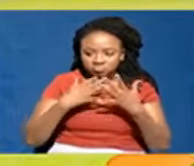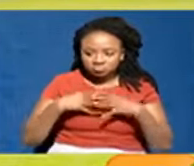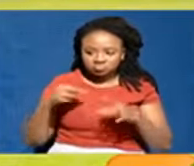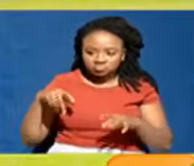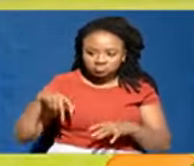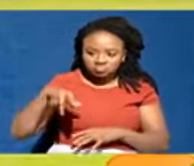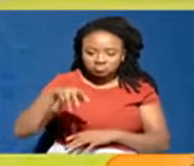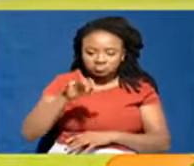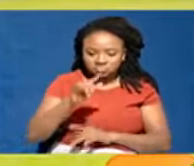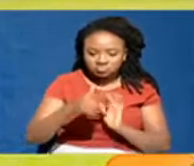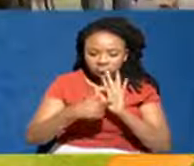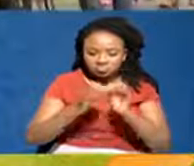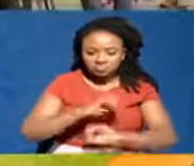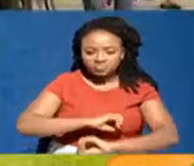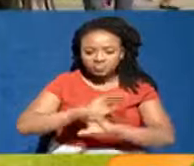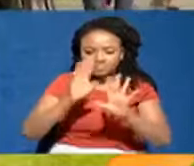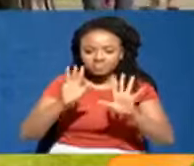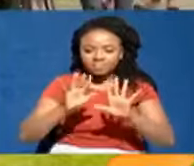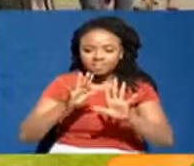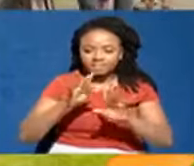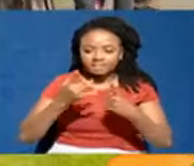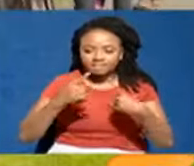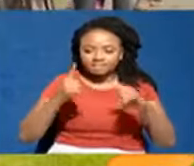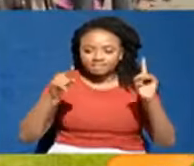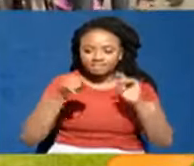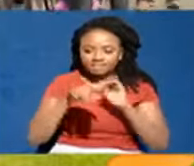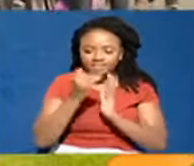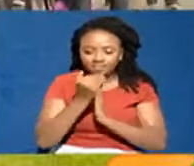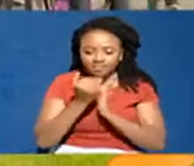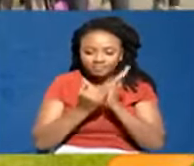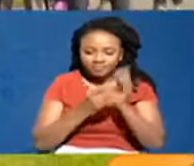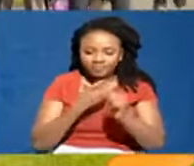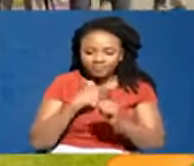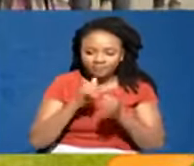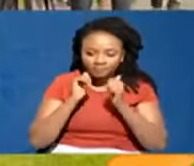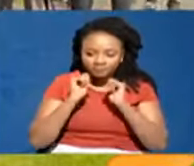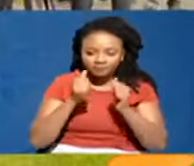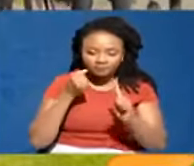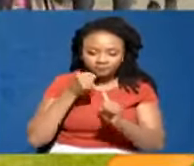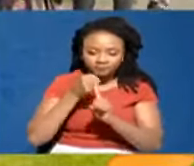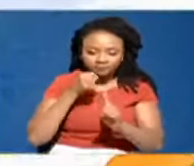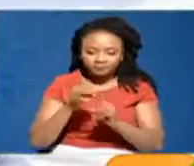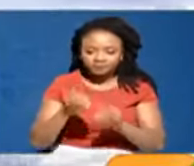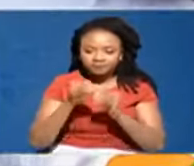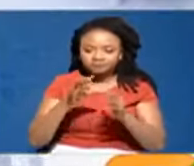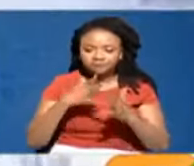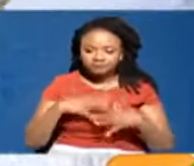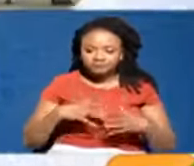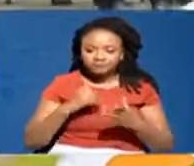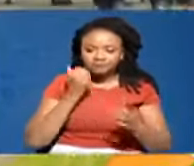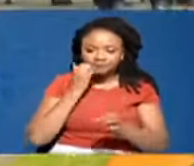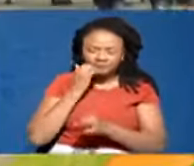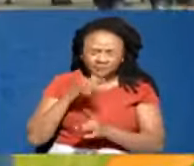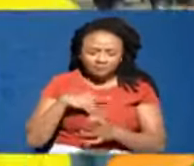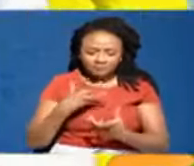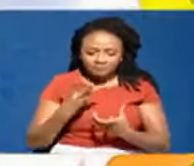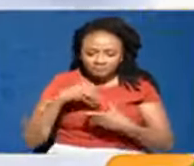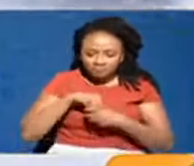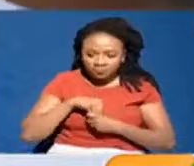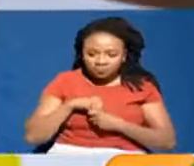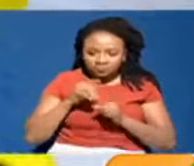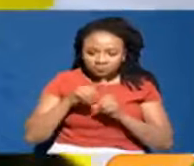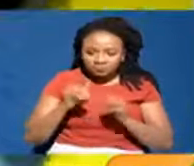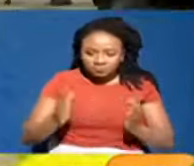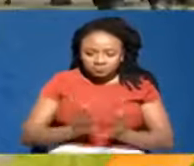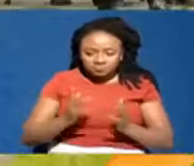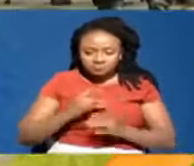That's a testament to our success. The program has had a great impact in giving patients a sense of inclusivity and encouragement as